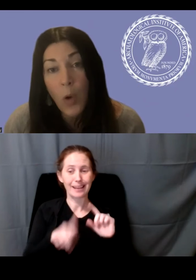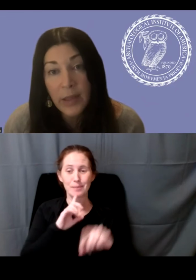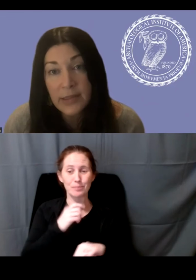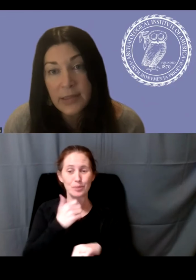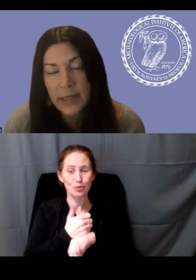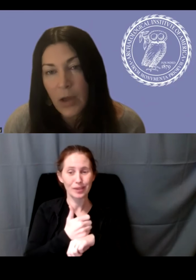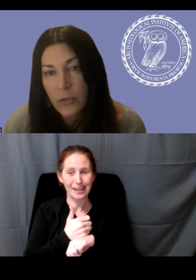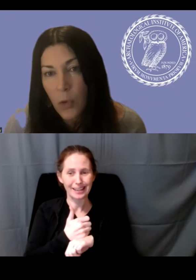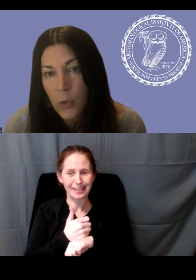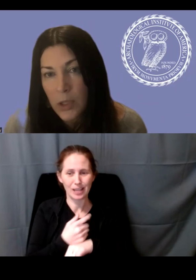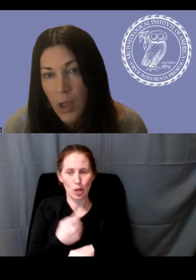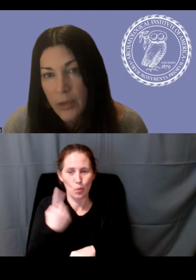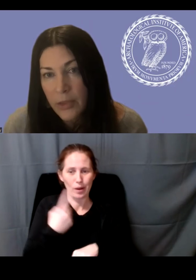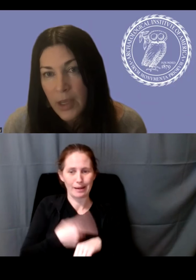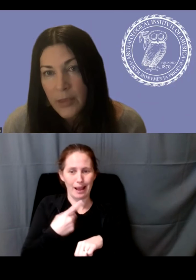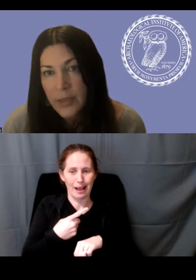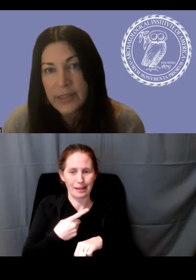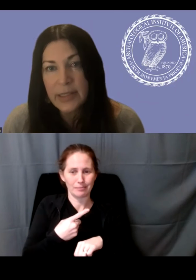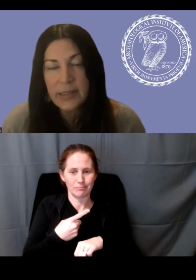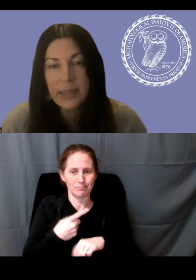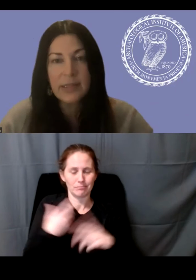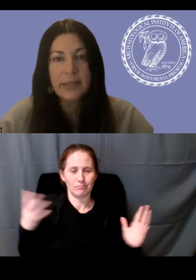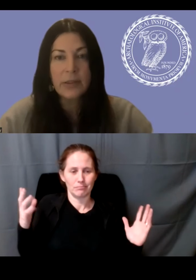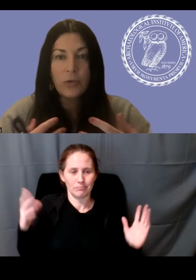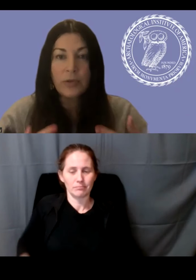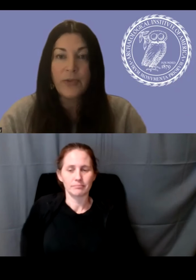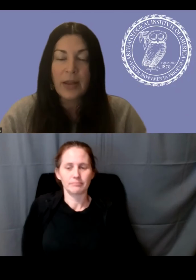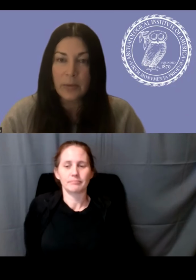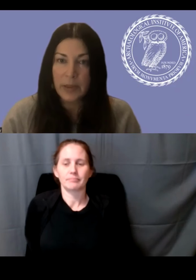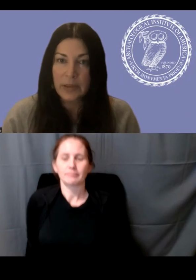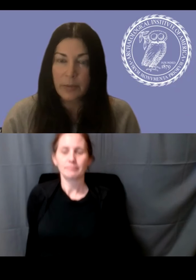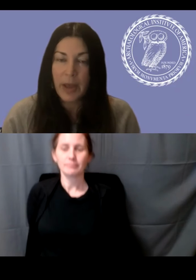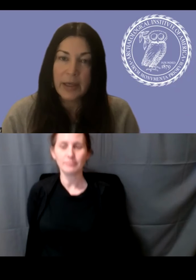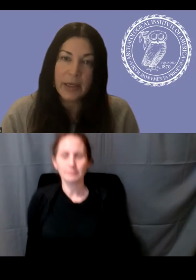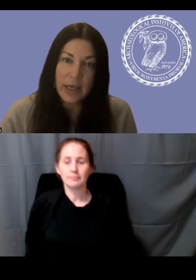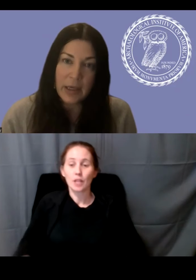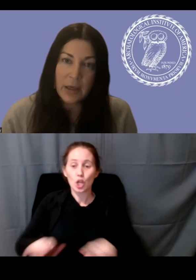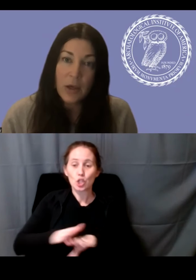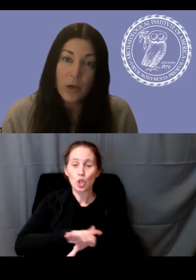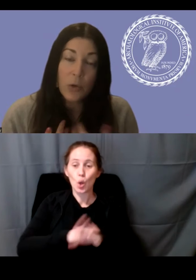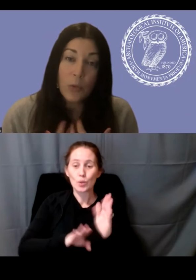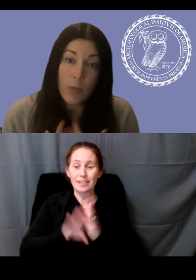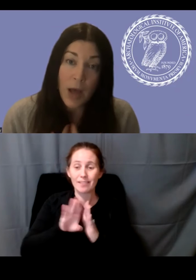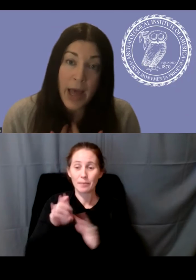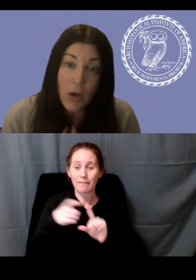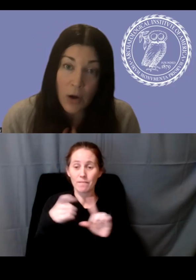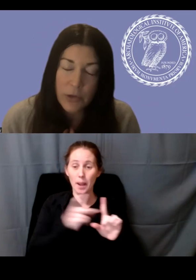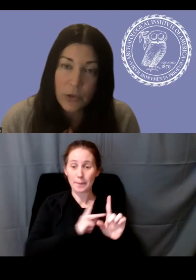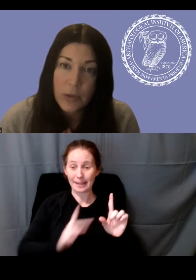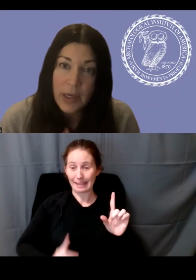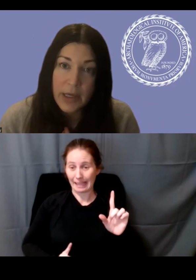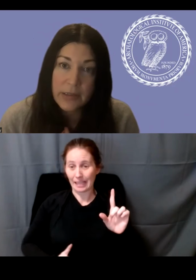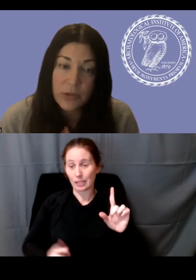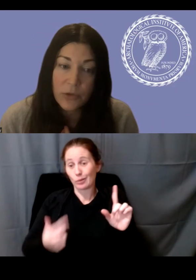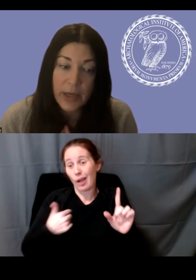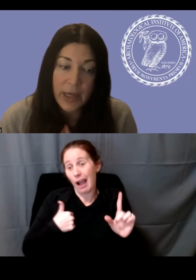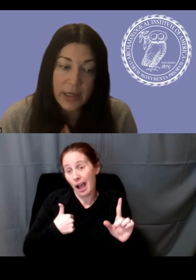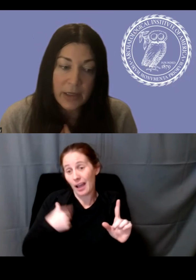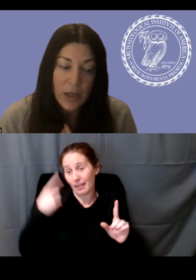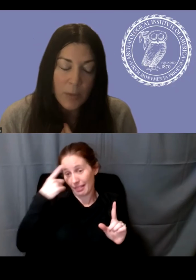at once and out of whole cloth. This is a slow development by a king whom I argue